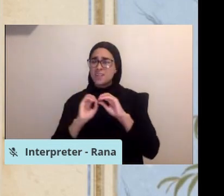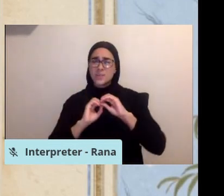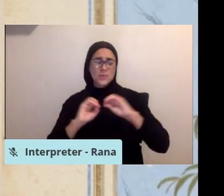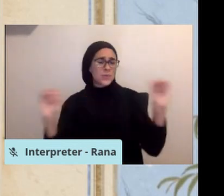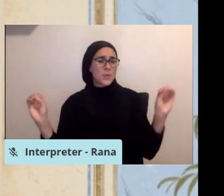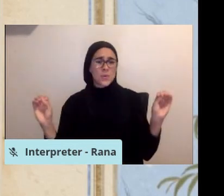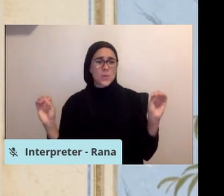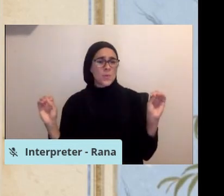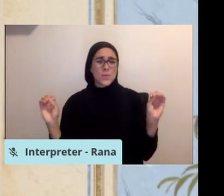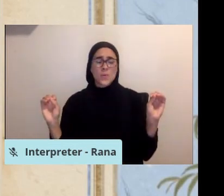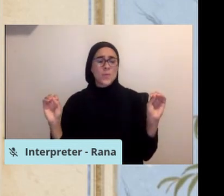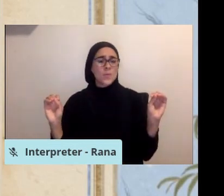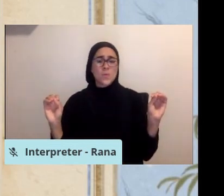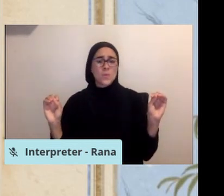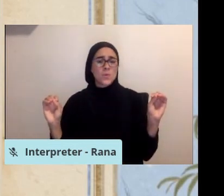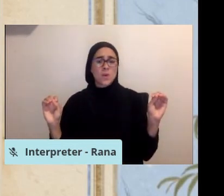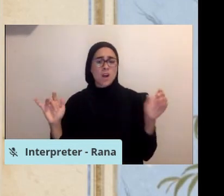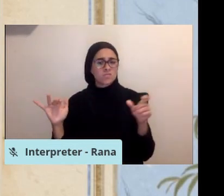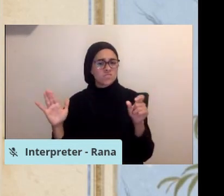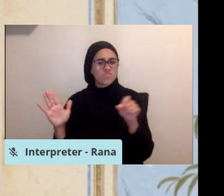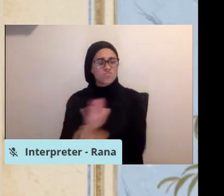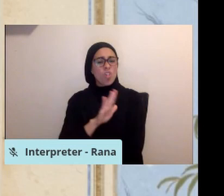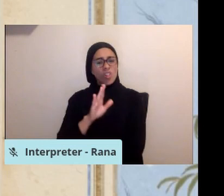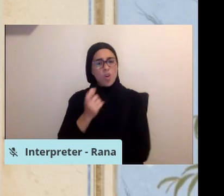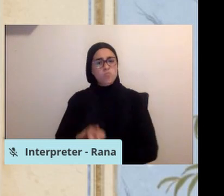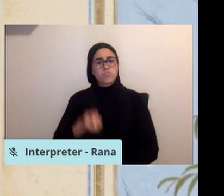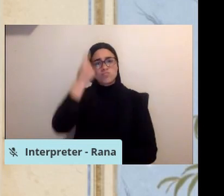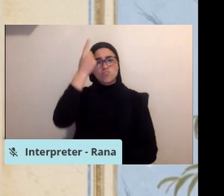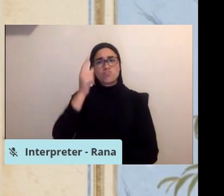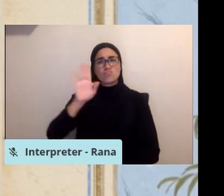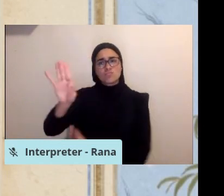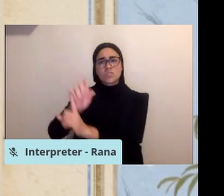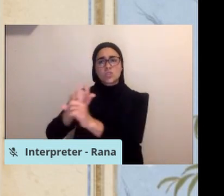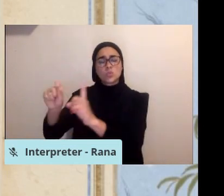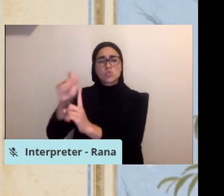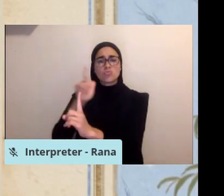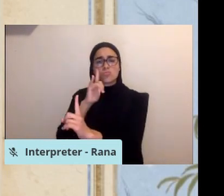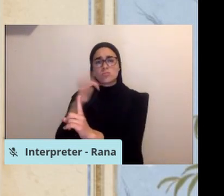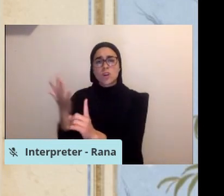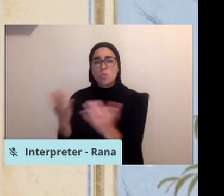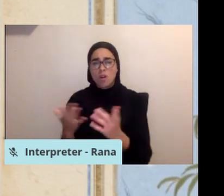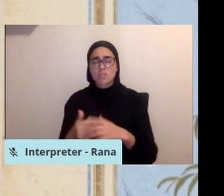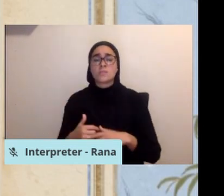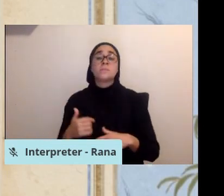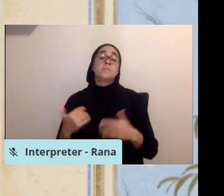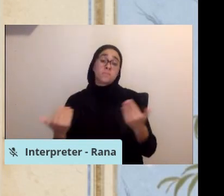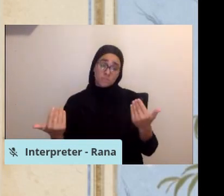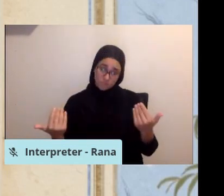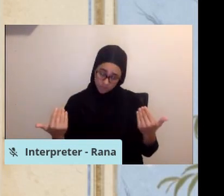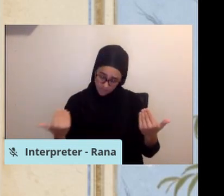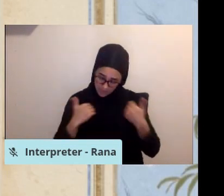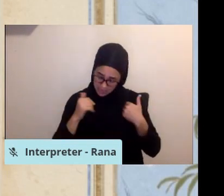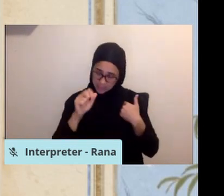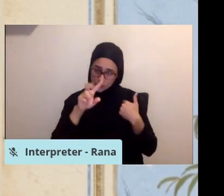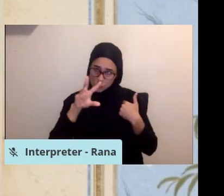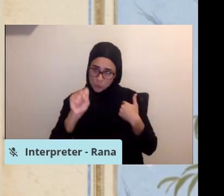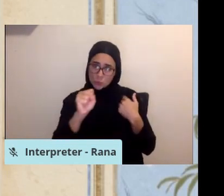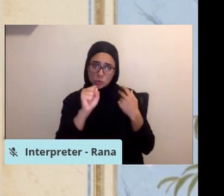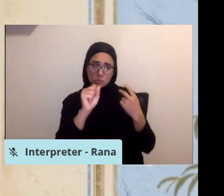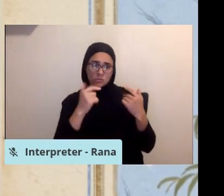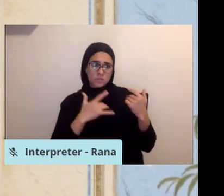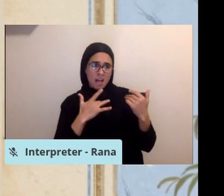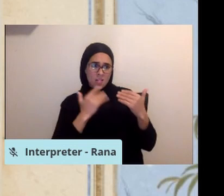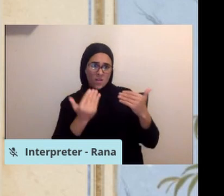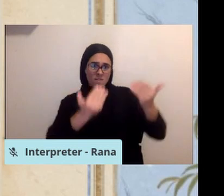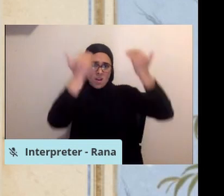we didn't have a very complete picture of really what was going on. We had, of course, the news all around us because so many people were dying at that